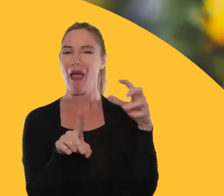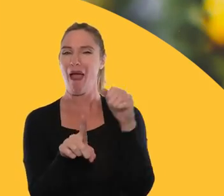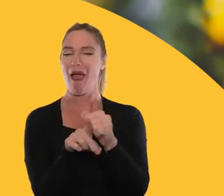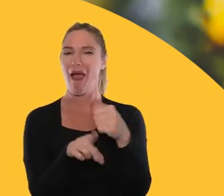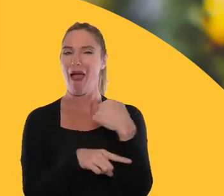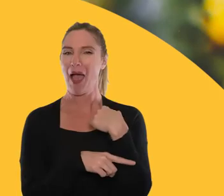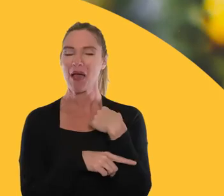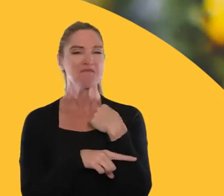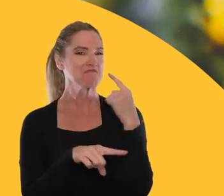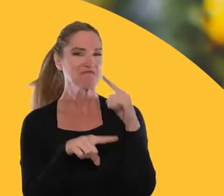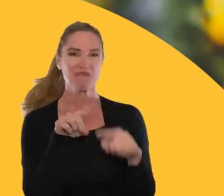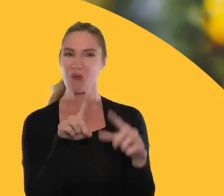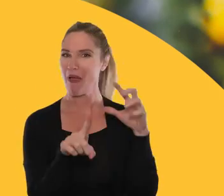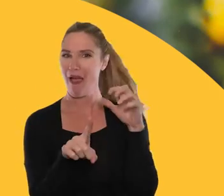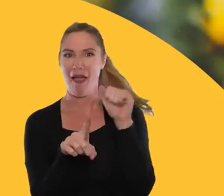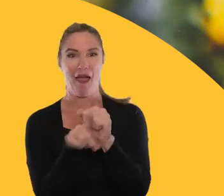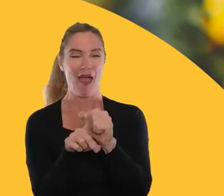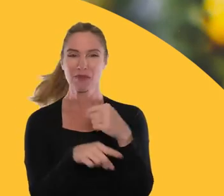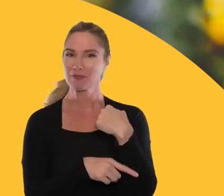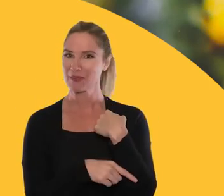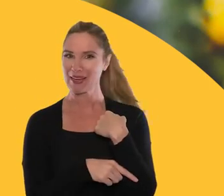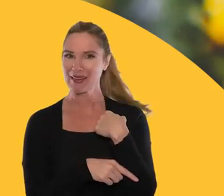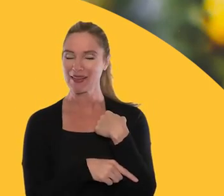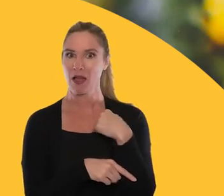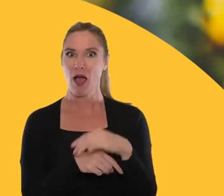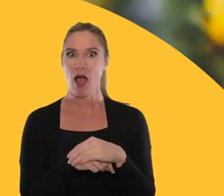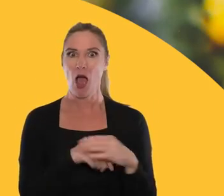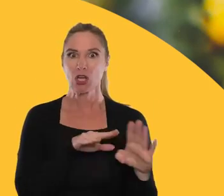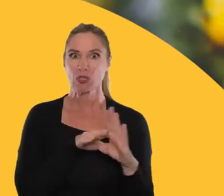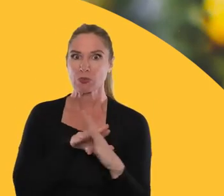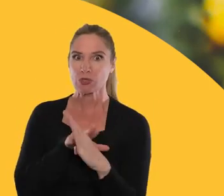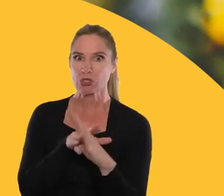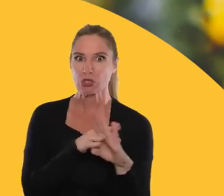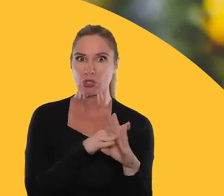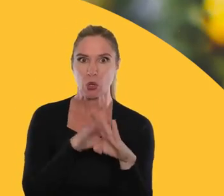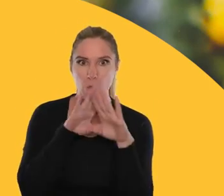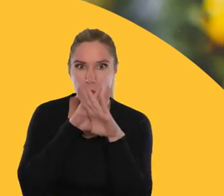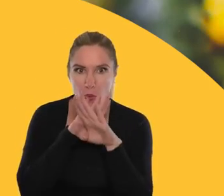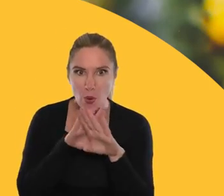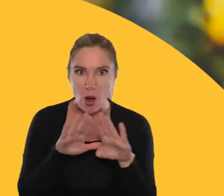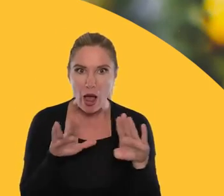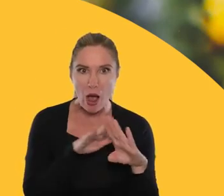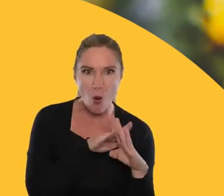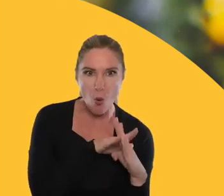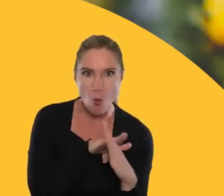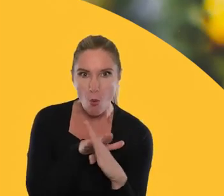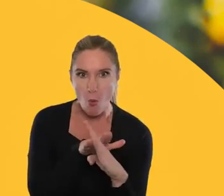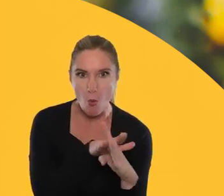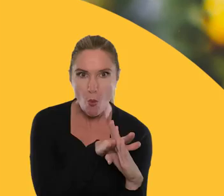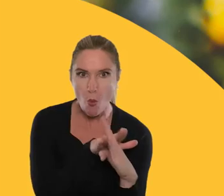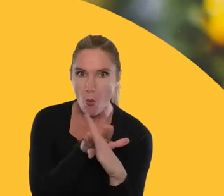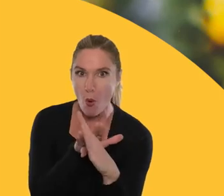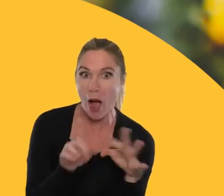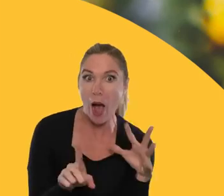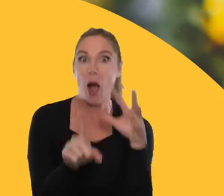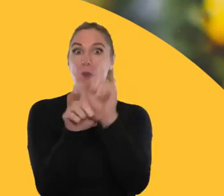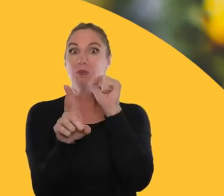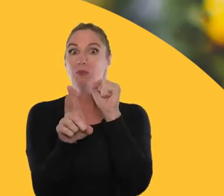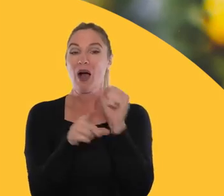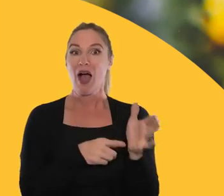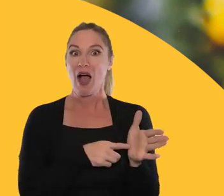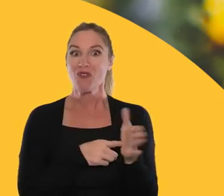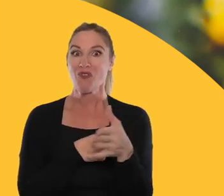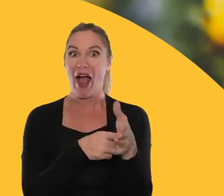can't catch me, you can't catch me." Along comes Mr. Shark, as quiet as can be,